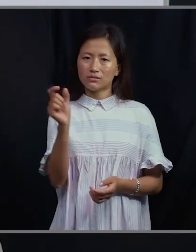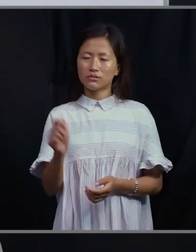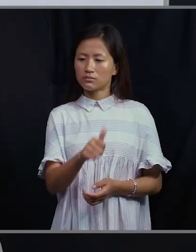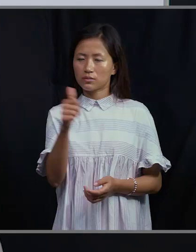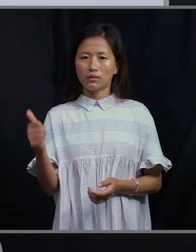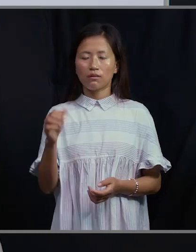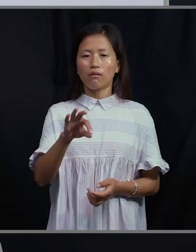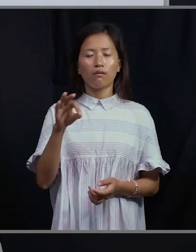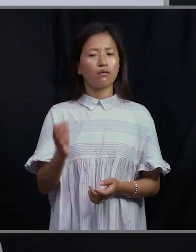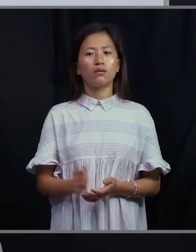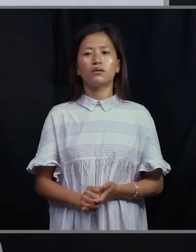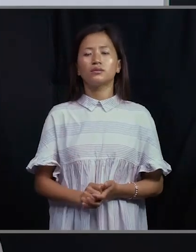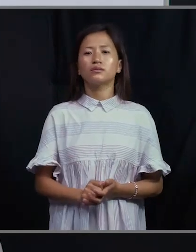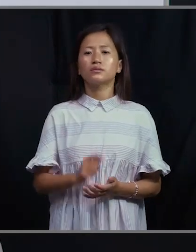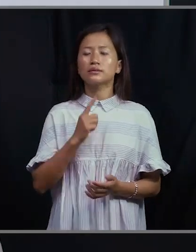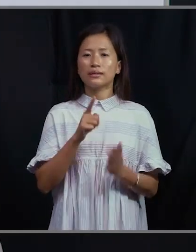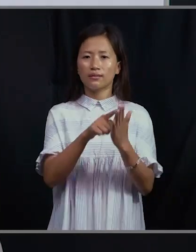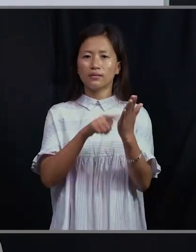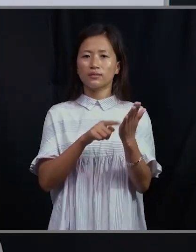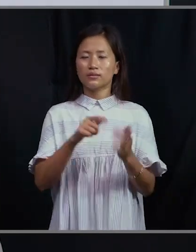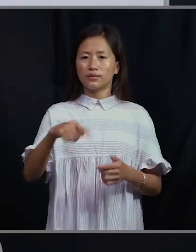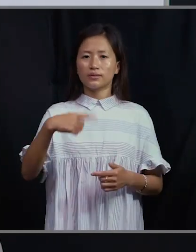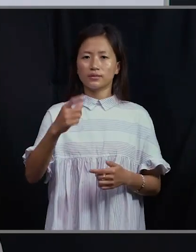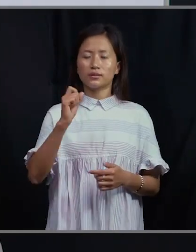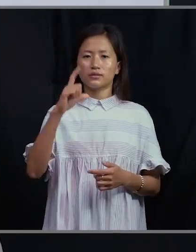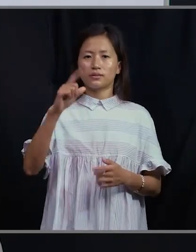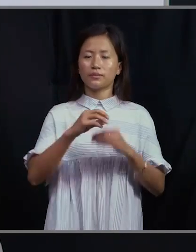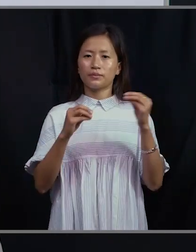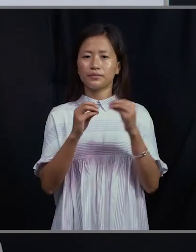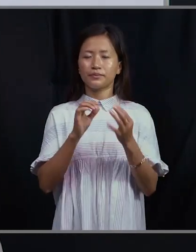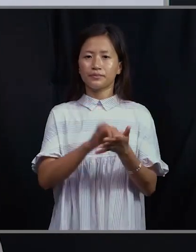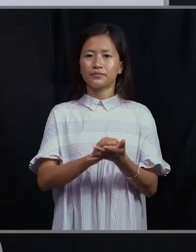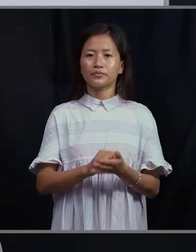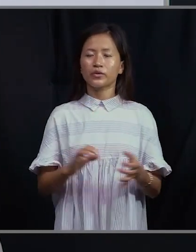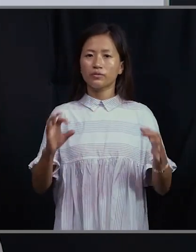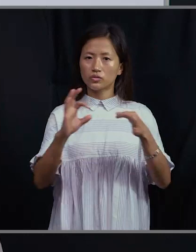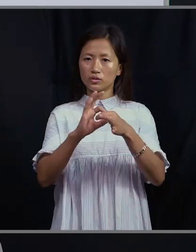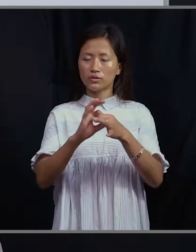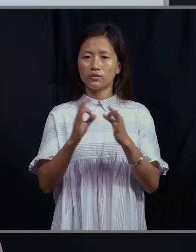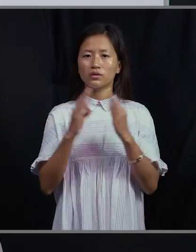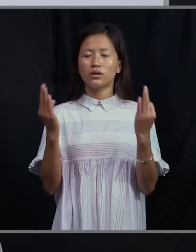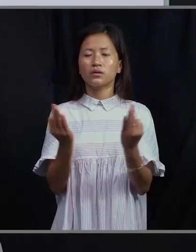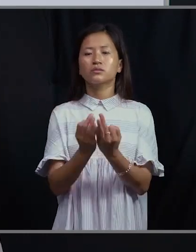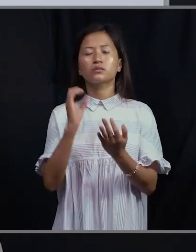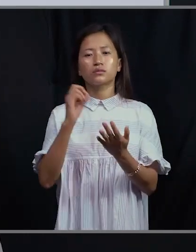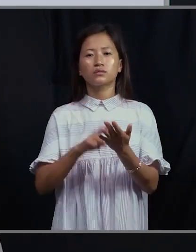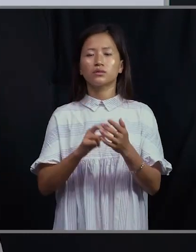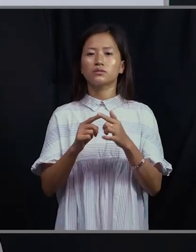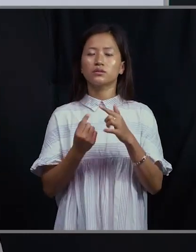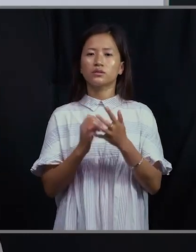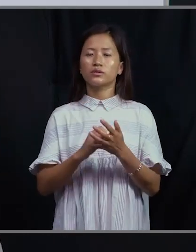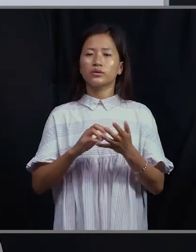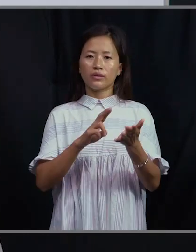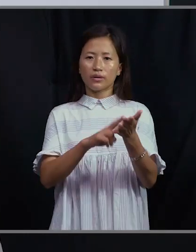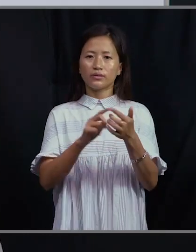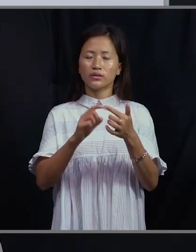we'll be discussing in detail in the next class about that. Okay, and this joint family has a lot of contrast with the nuclear